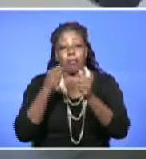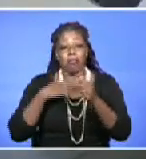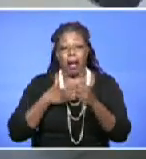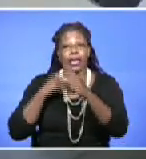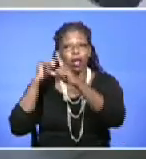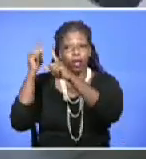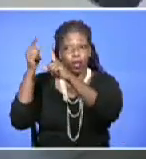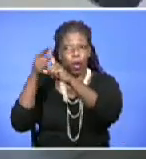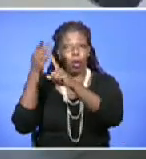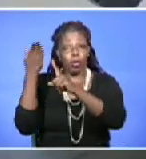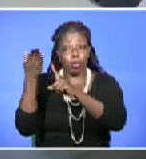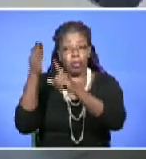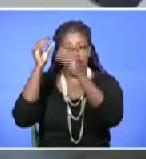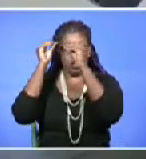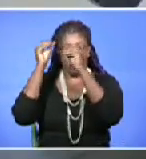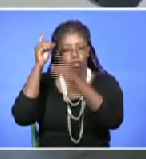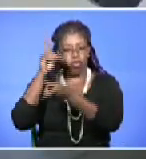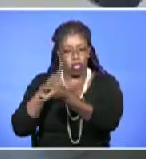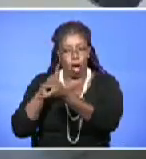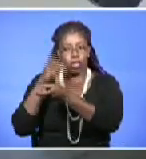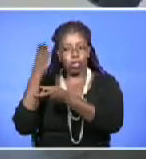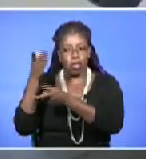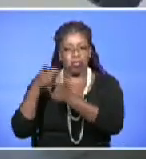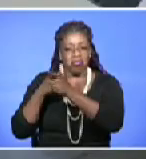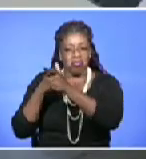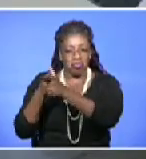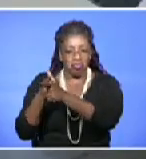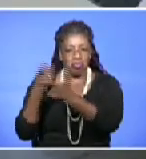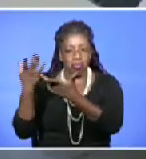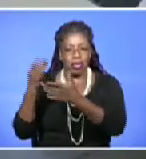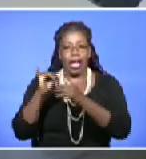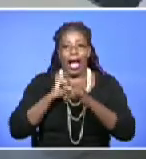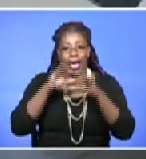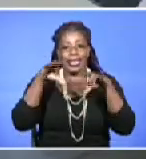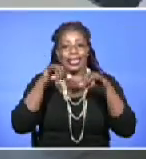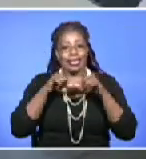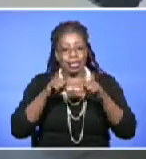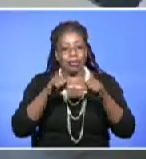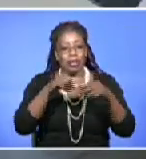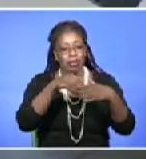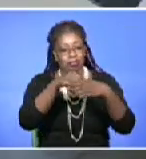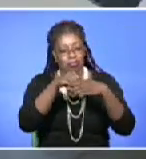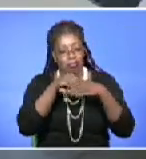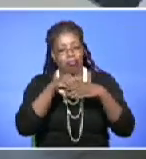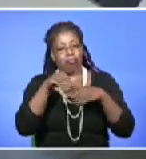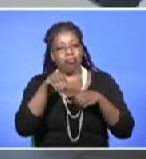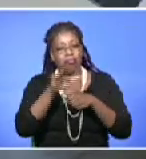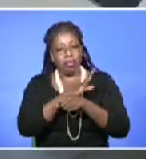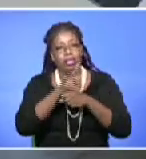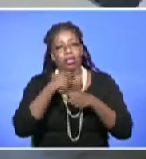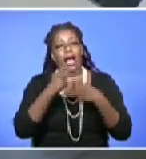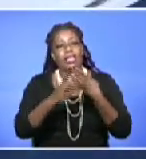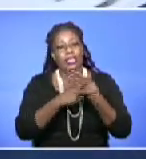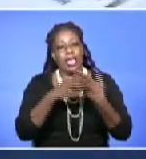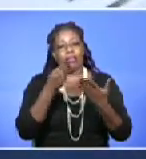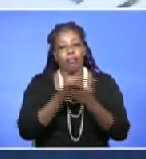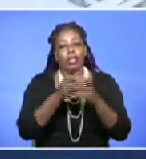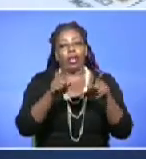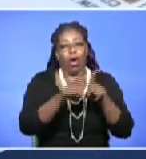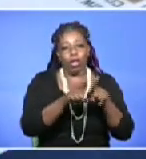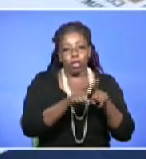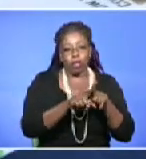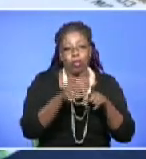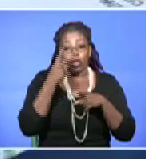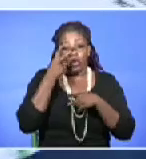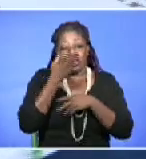of wanting to be a heart surgeon and a track and field athlete, that I could still be an entrepreneur on the side and save money as well, because as